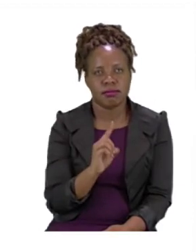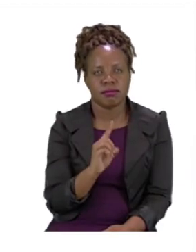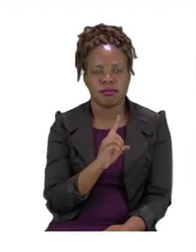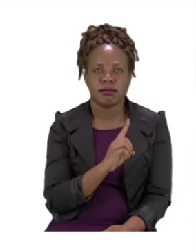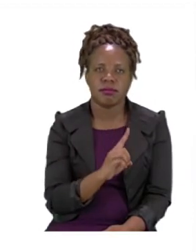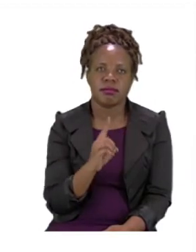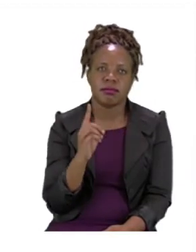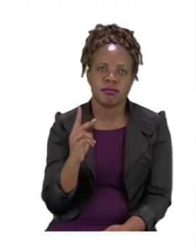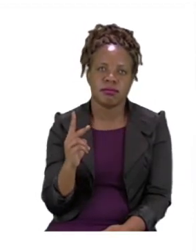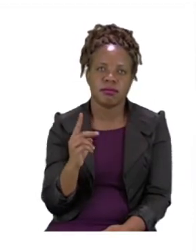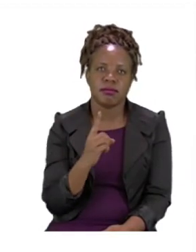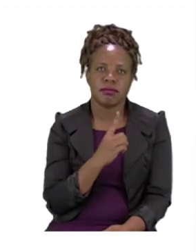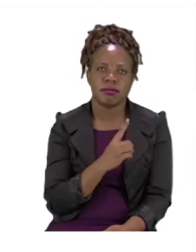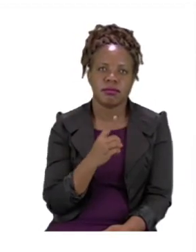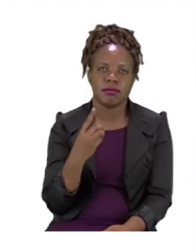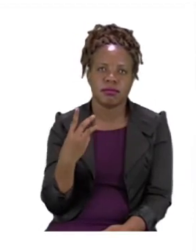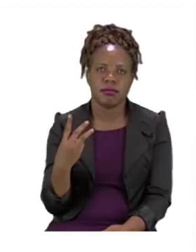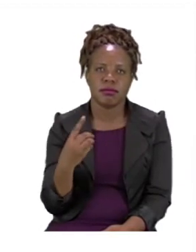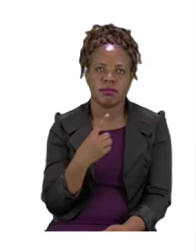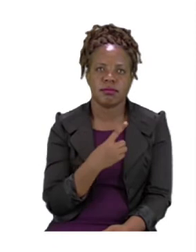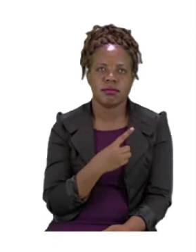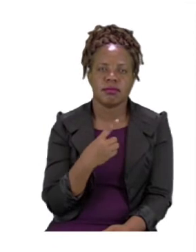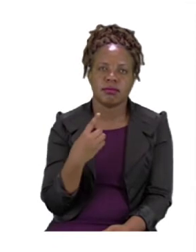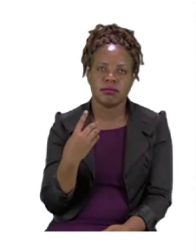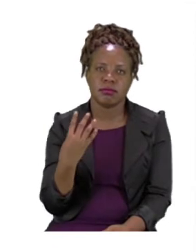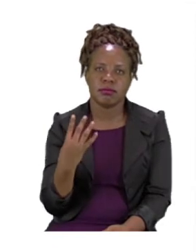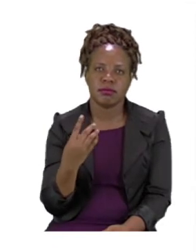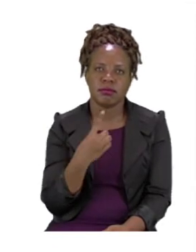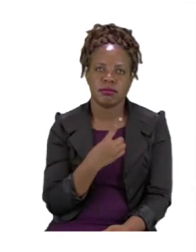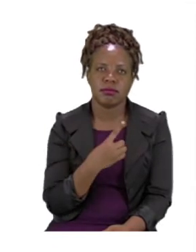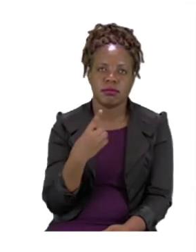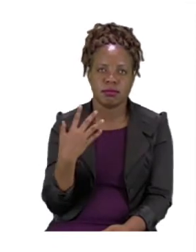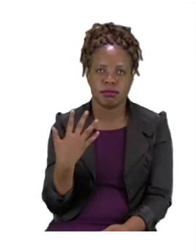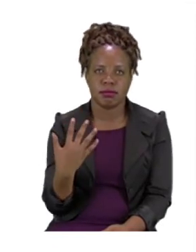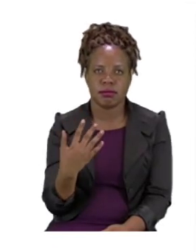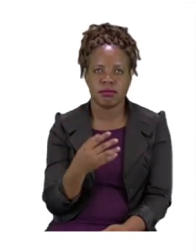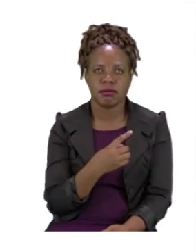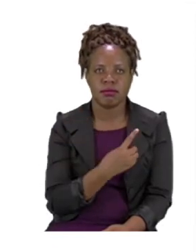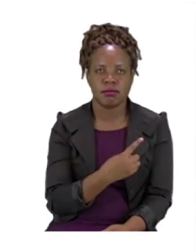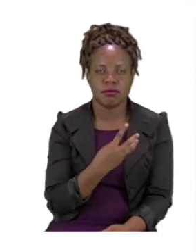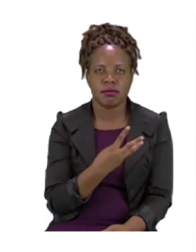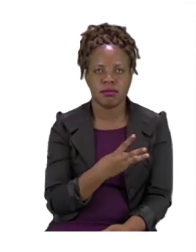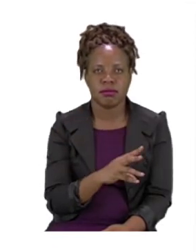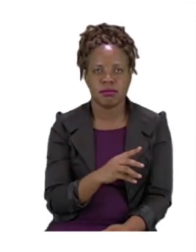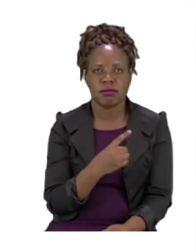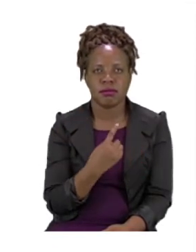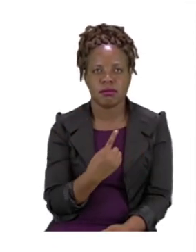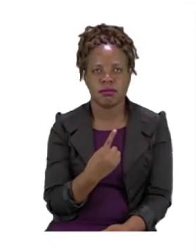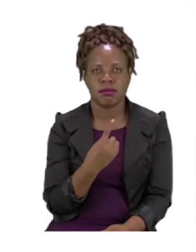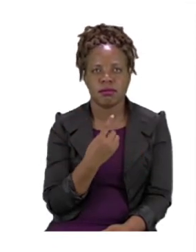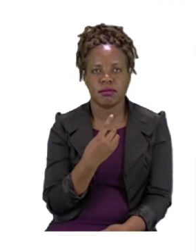11, 12, 13, 14, 15,